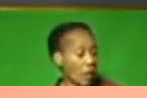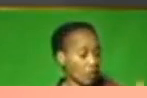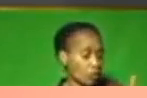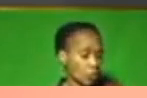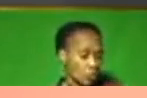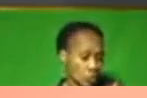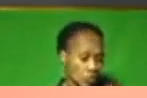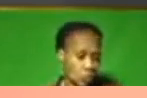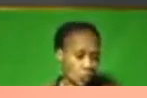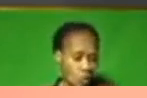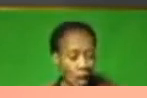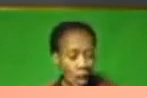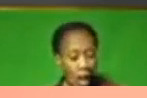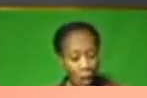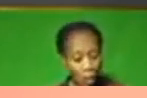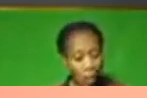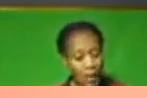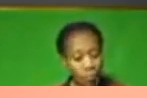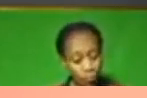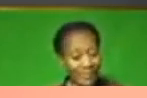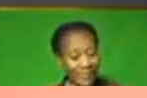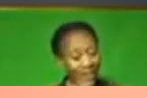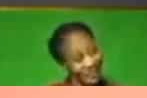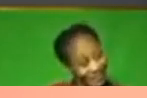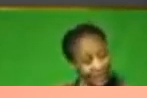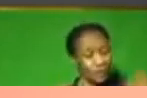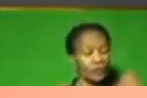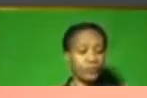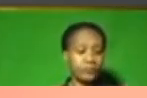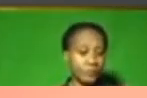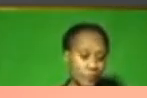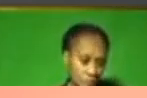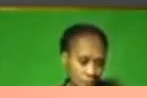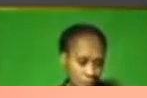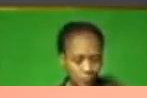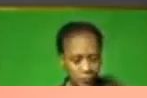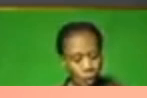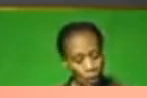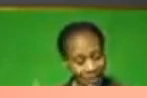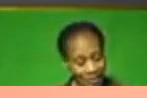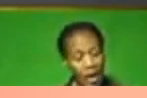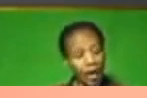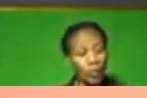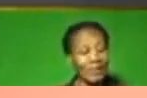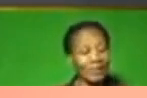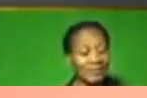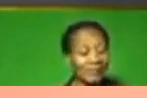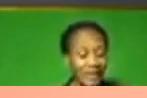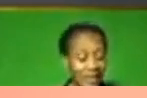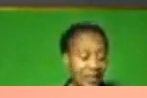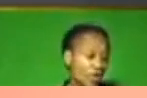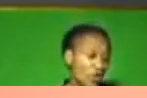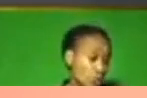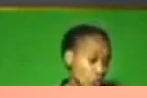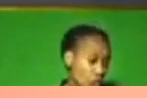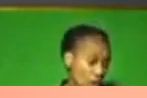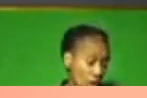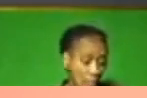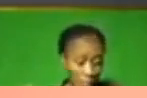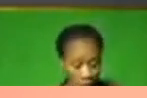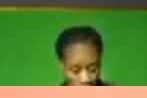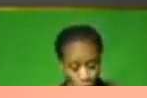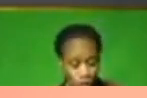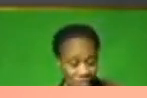of working in the presidency. As we enter a new era of inclusive growth and job